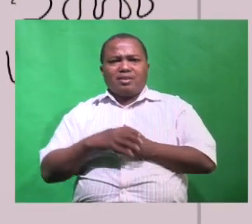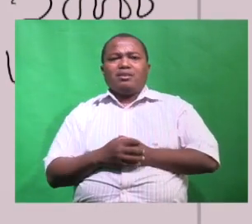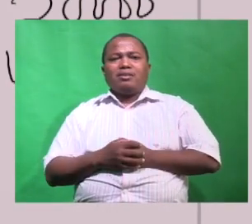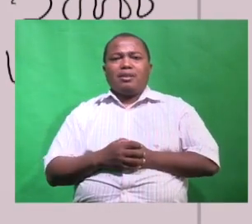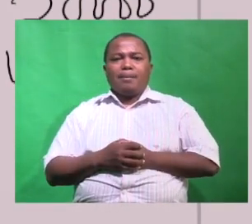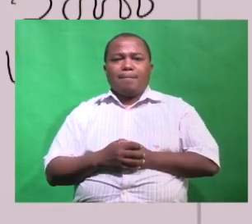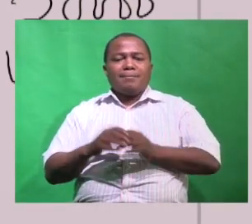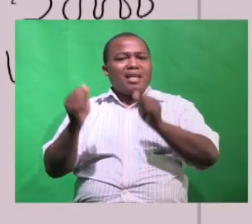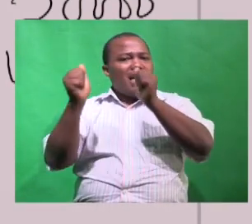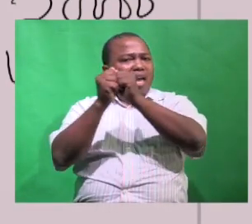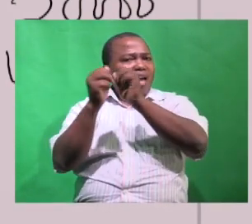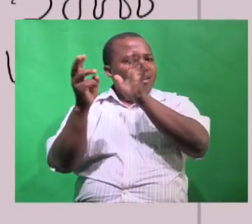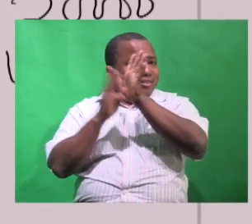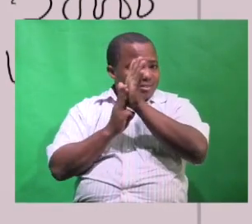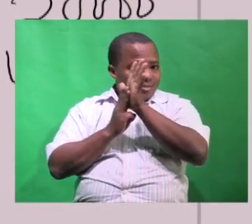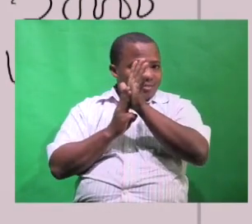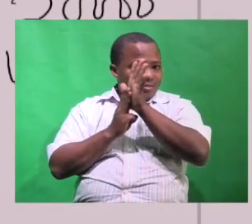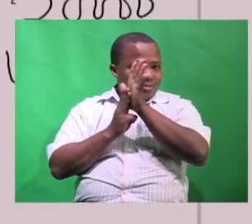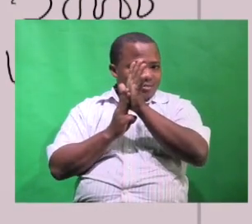18th